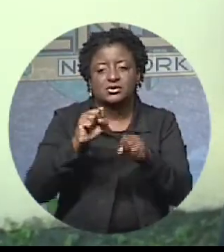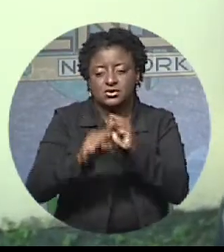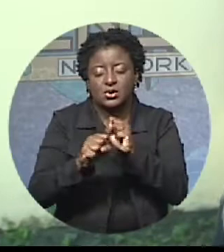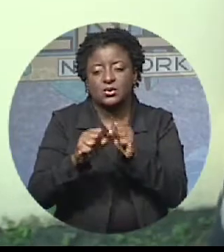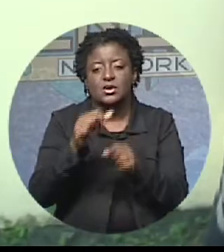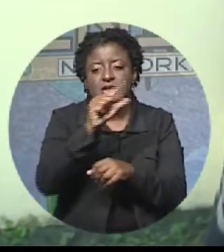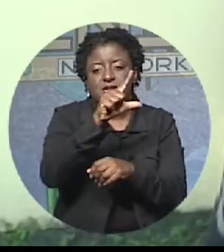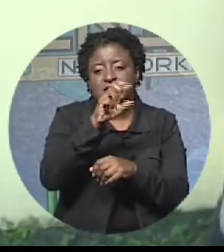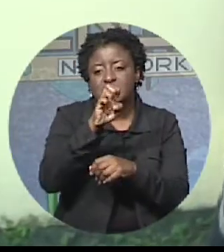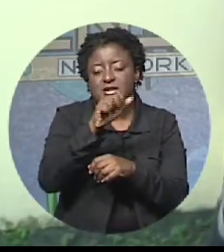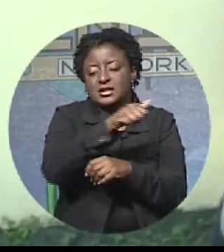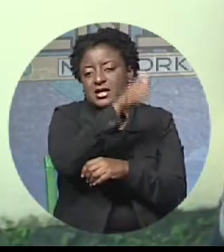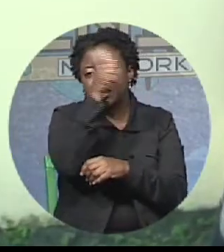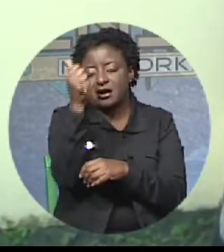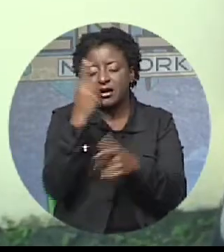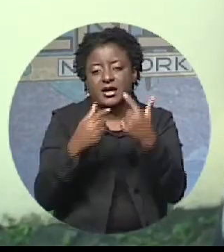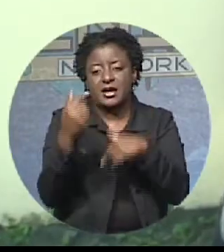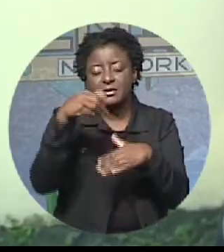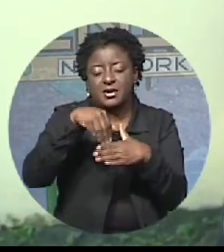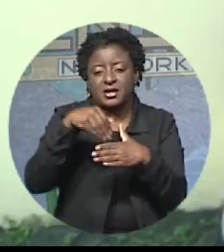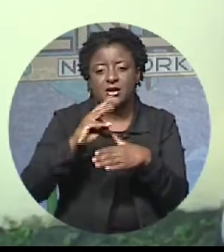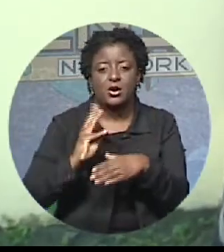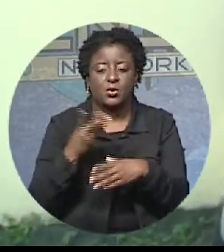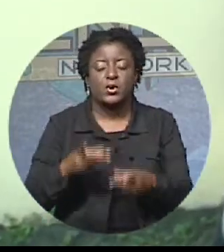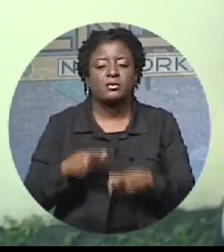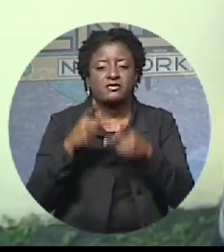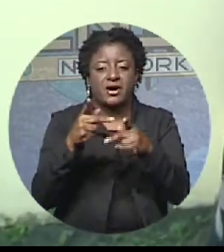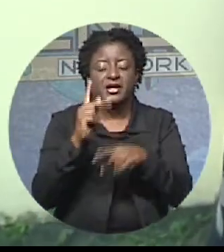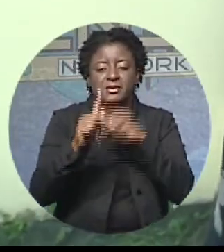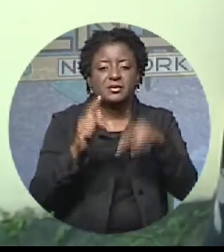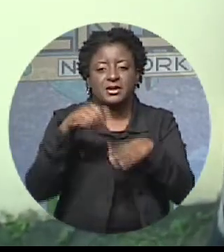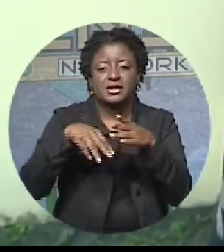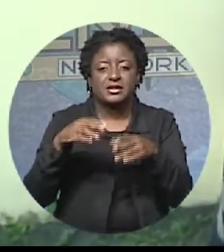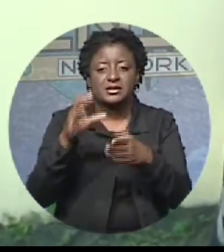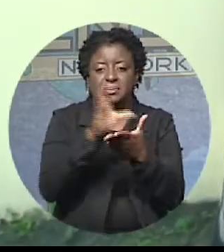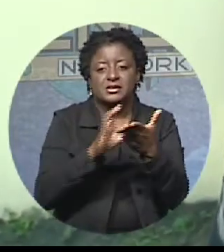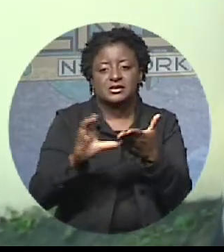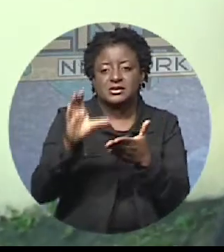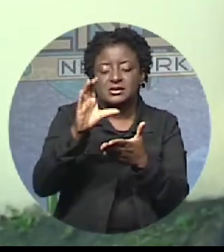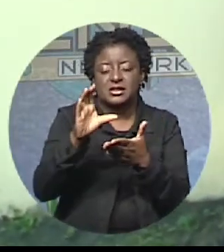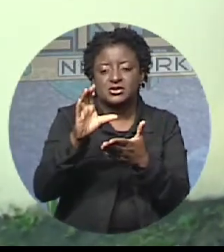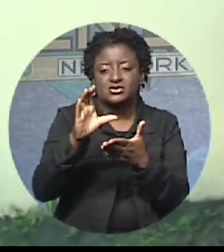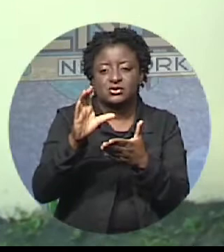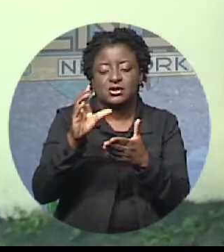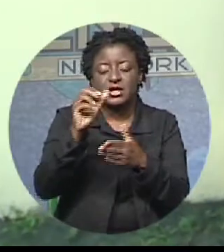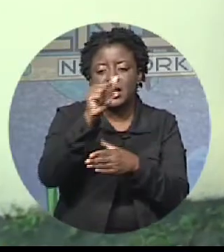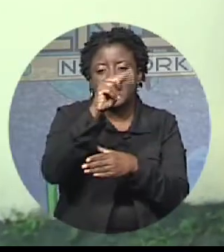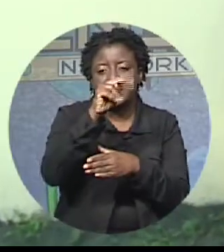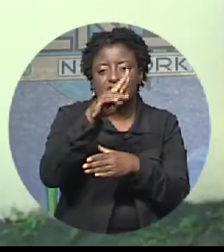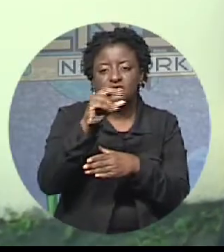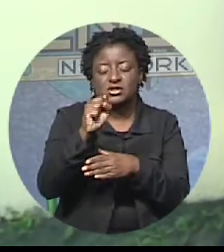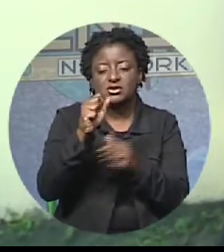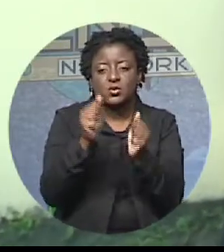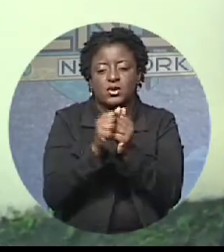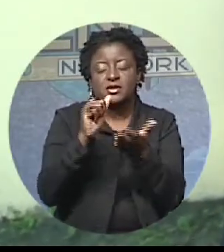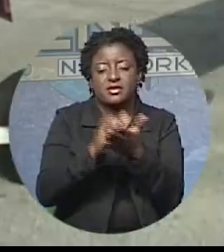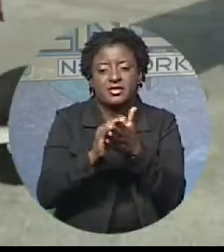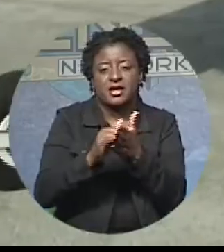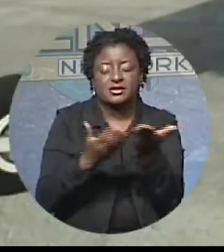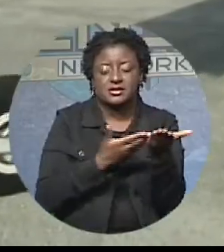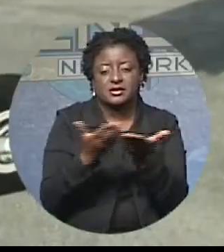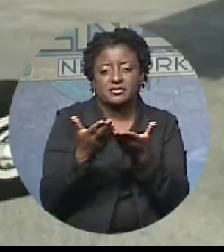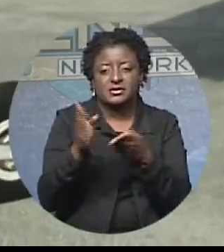we provided the people in Central Andros with that service, and from we've been in here, business has been relatively